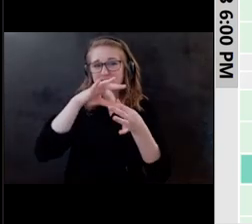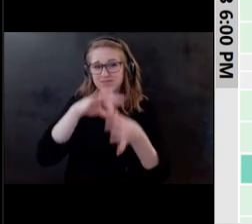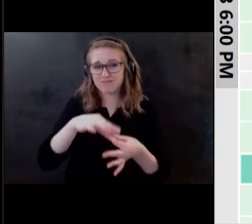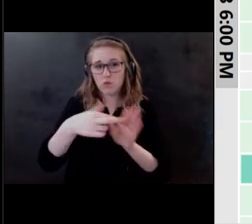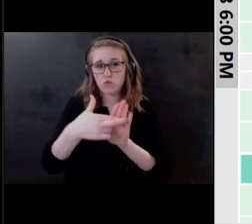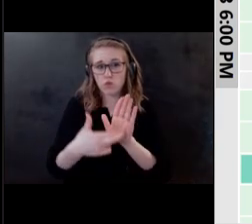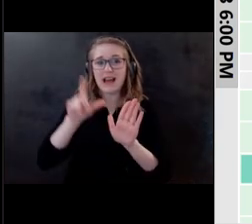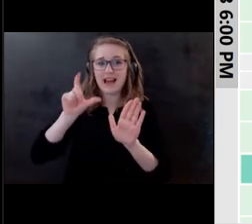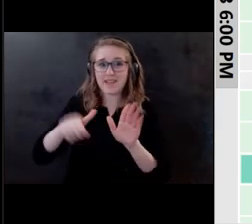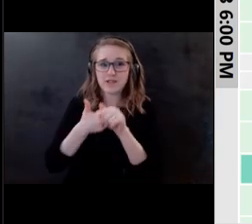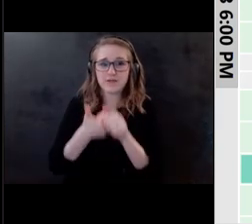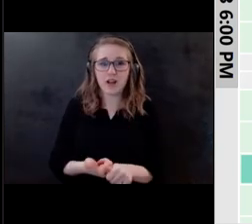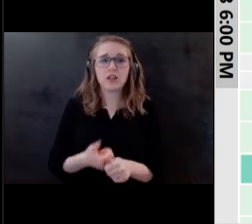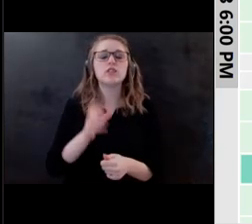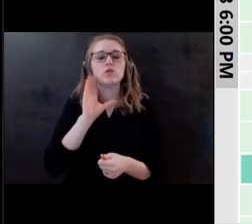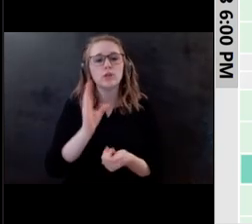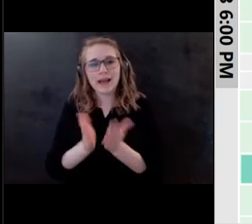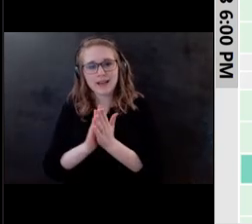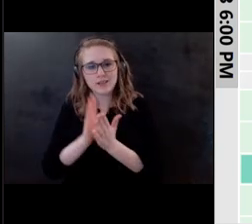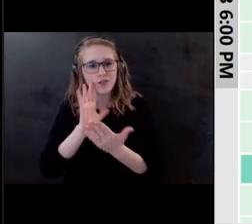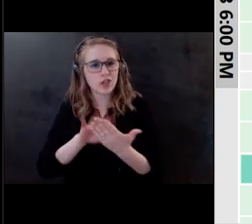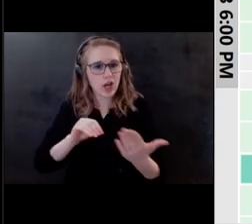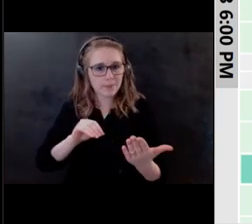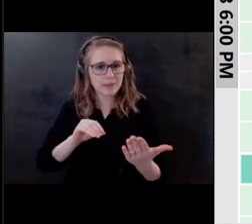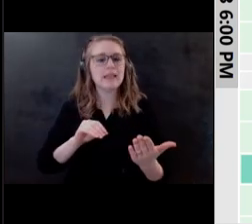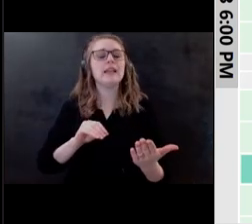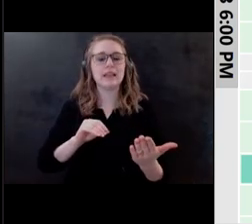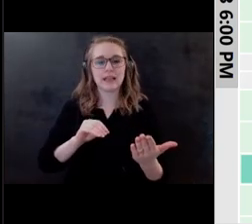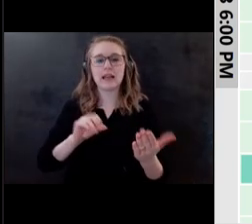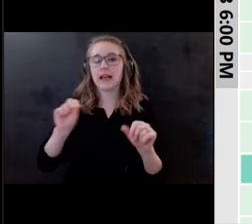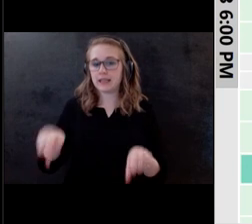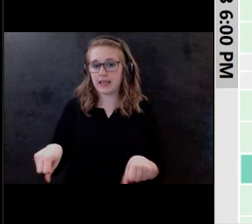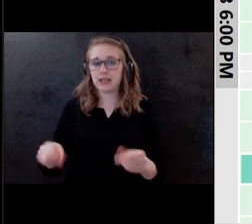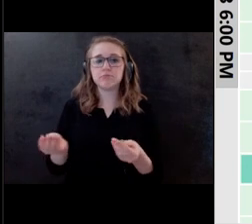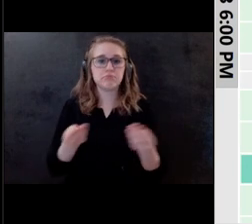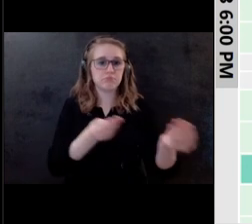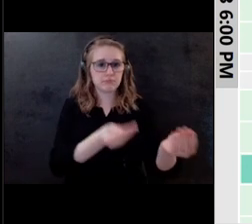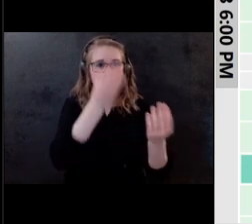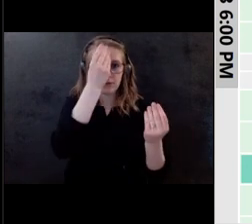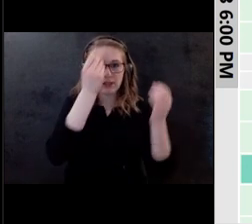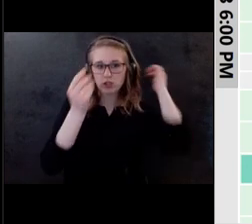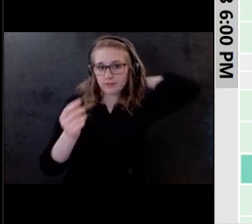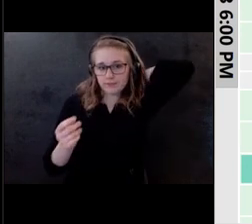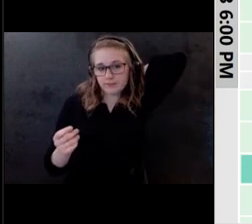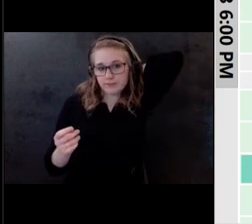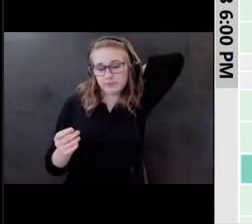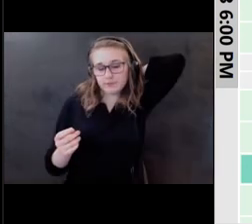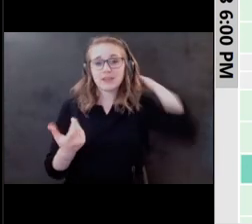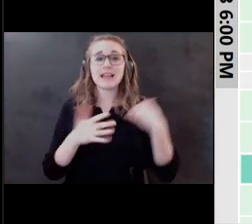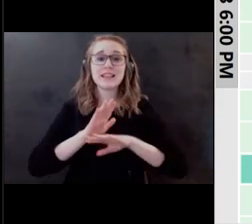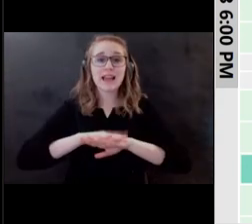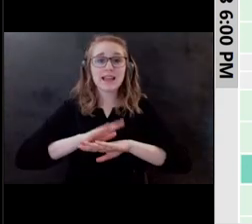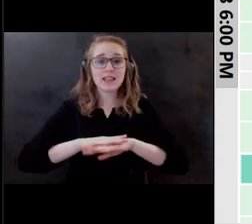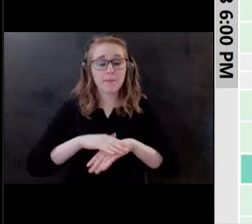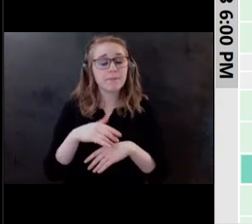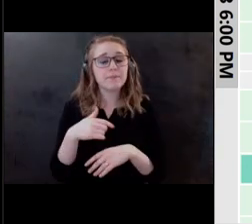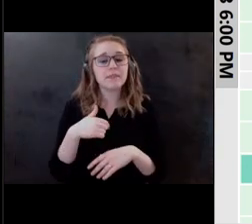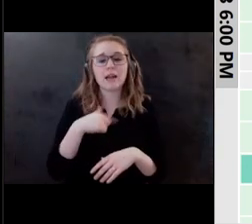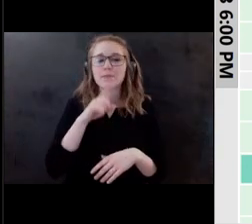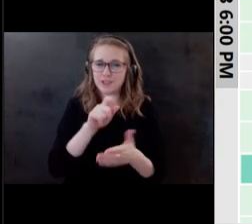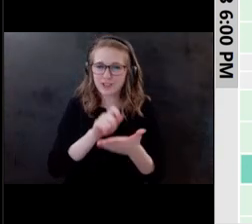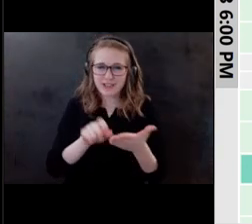And we'll ask for a copy of that. And I can certainly, you know, give you that information as a heads up. I'm sure they will write to the